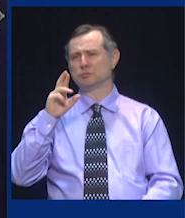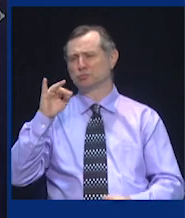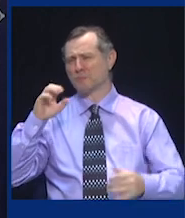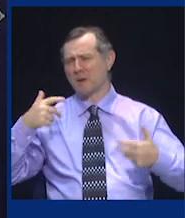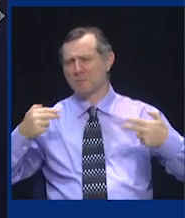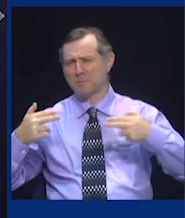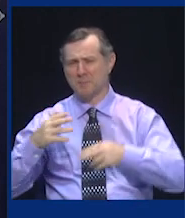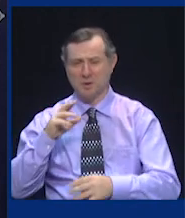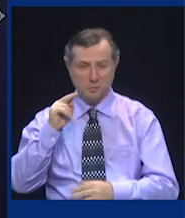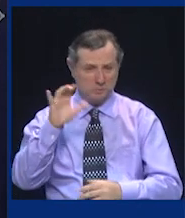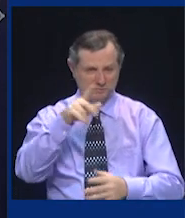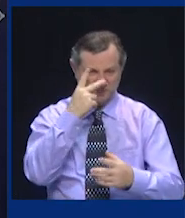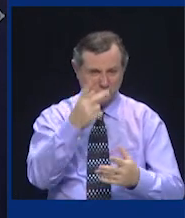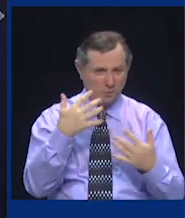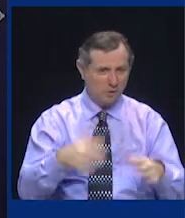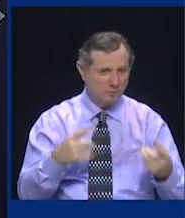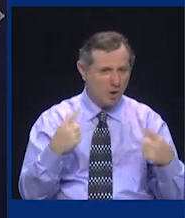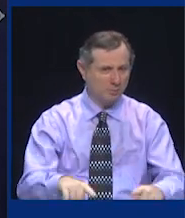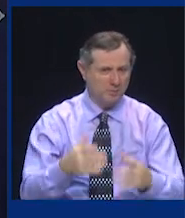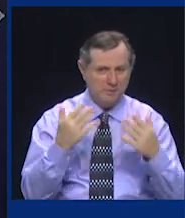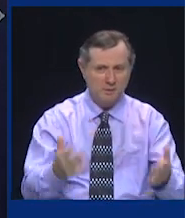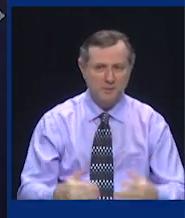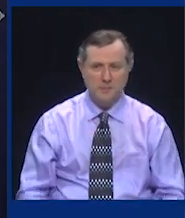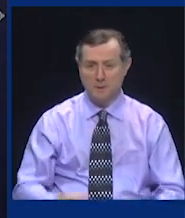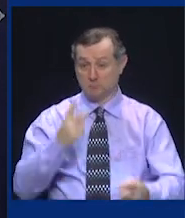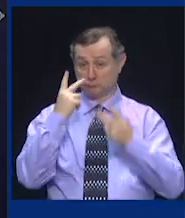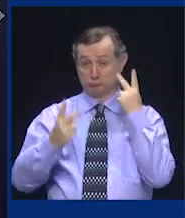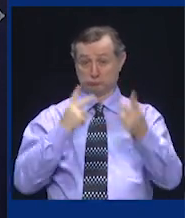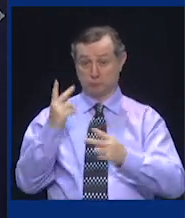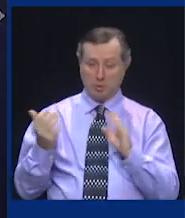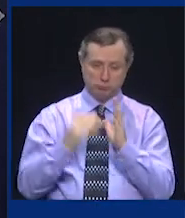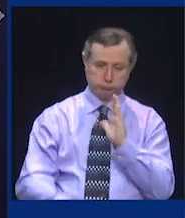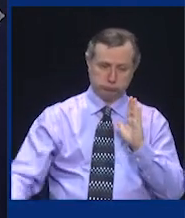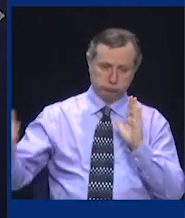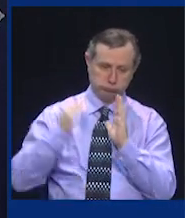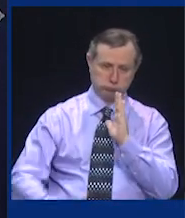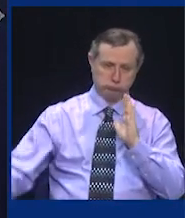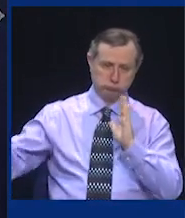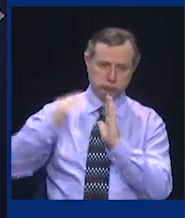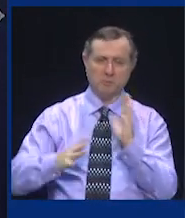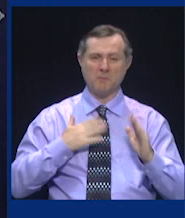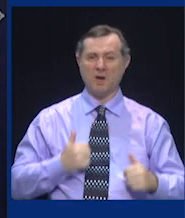City. I've seen that movie 3 times in my life.